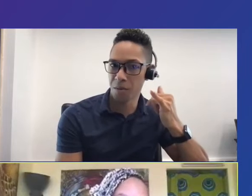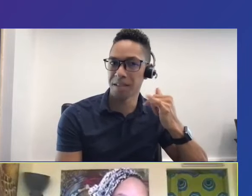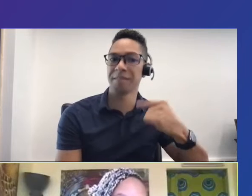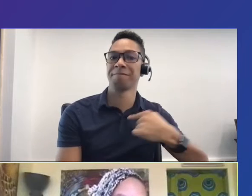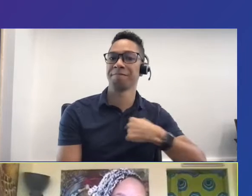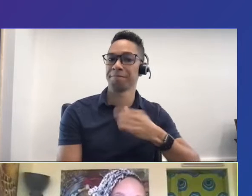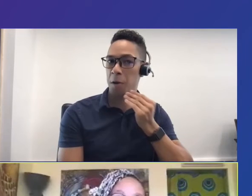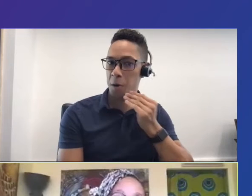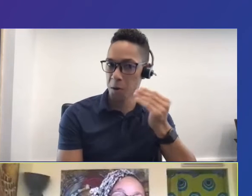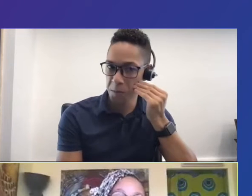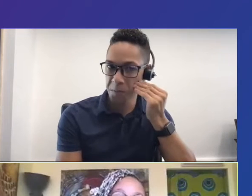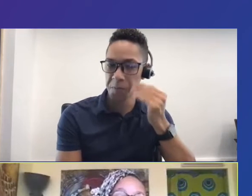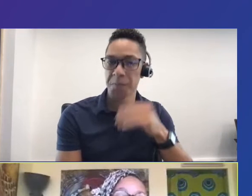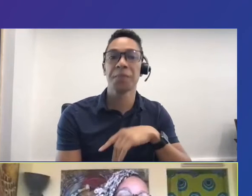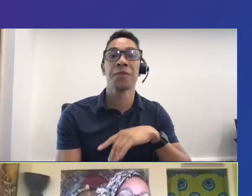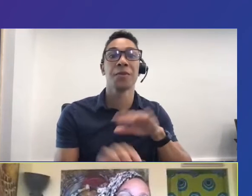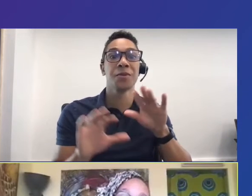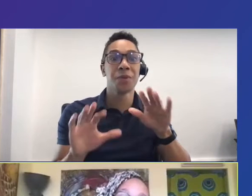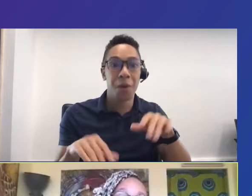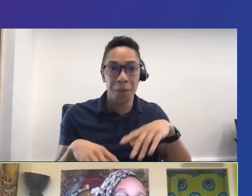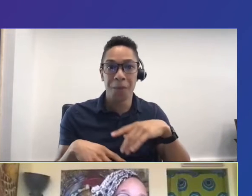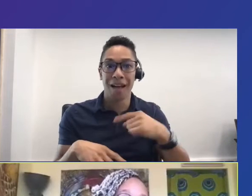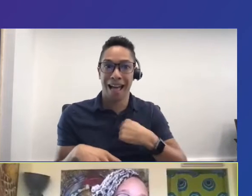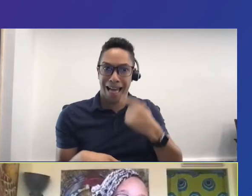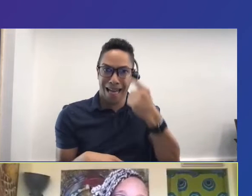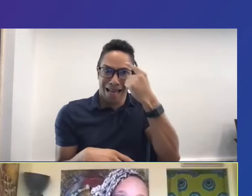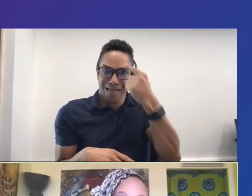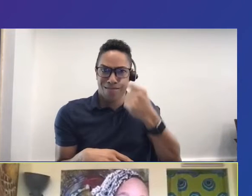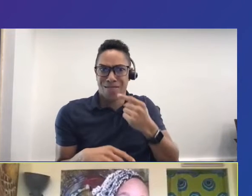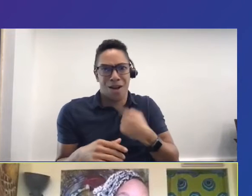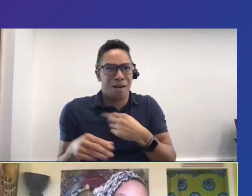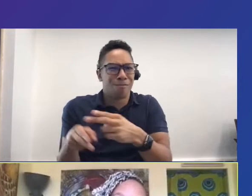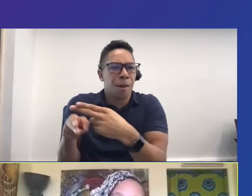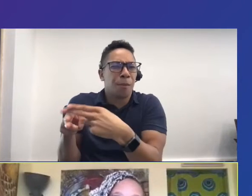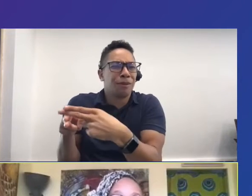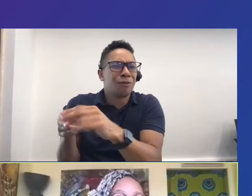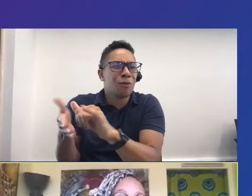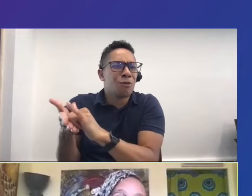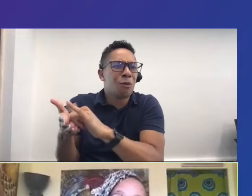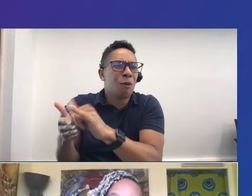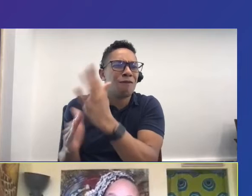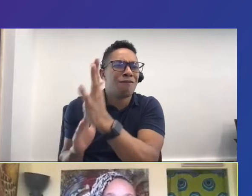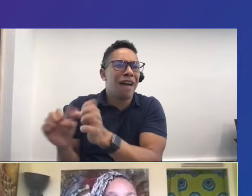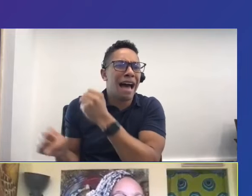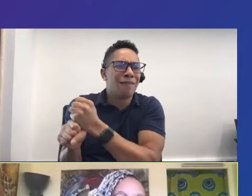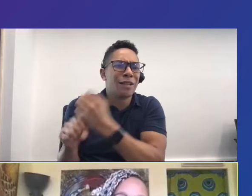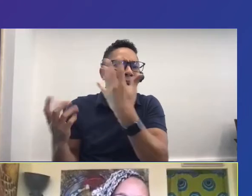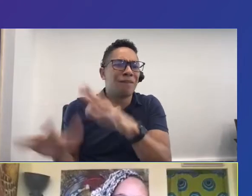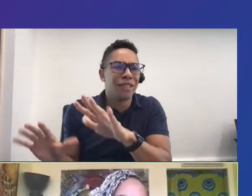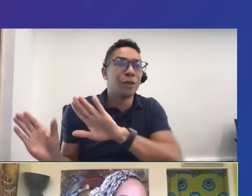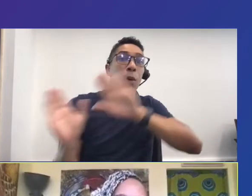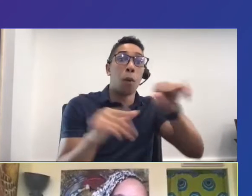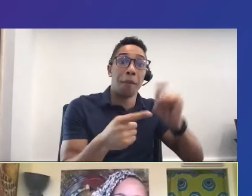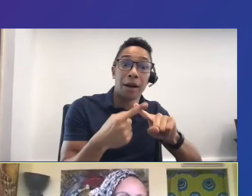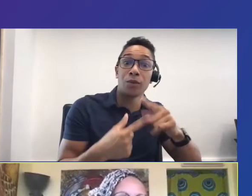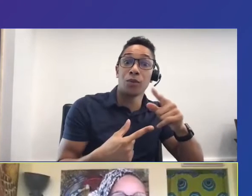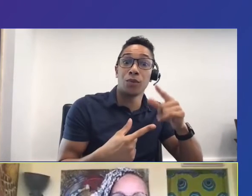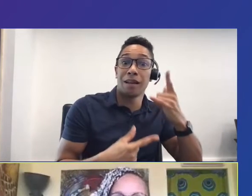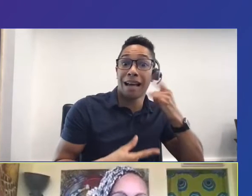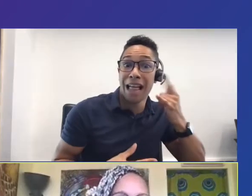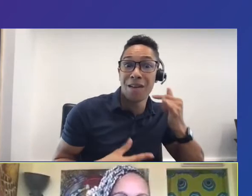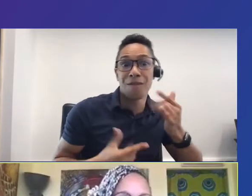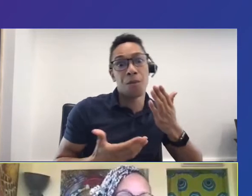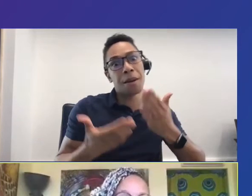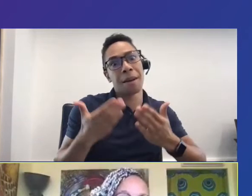Francisco, California. And so I thought I was going back to the Bay to make work after living here for 5 years. Maybe I would get a